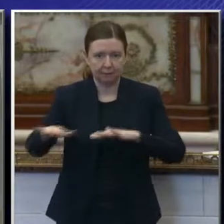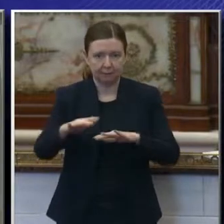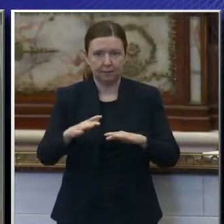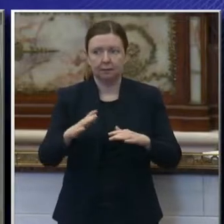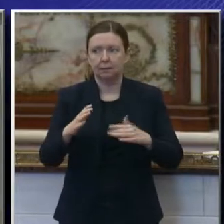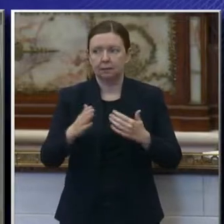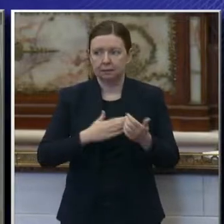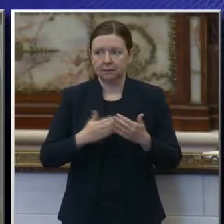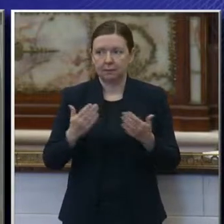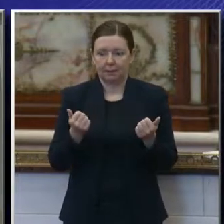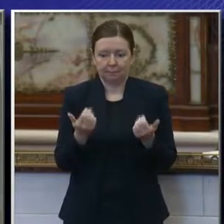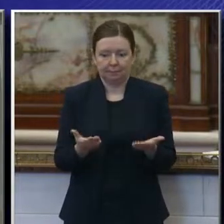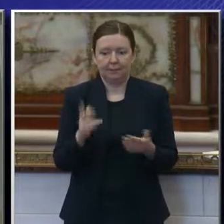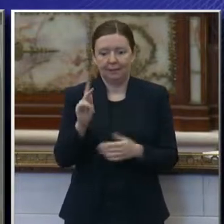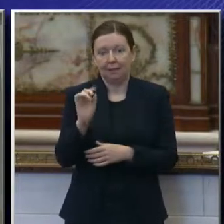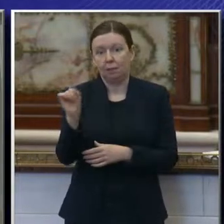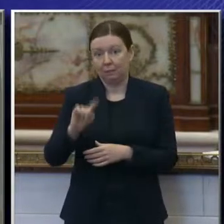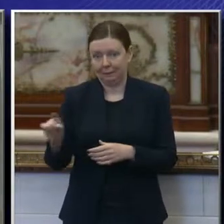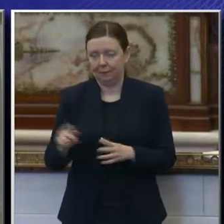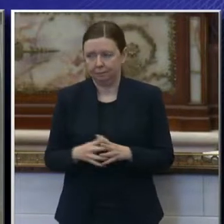the existence of the KOZ.